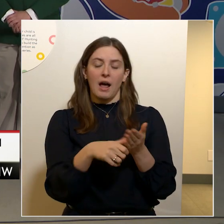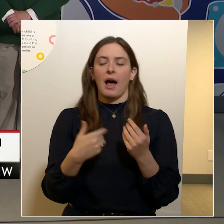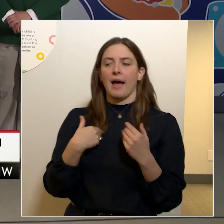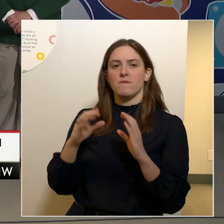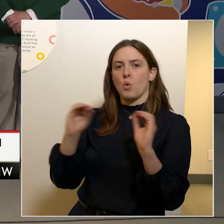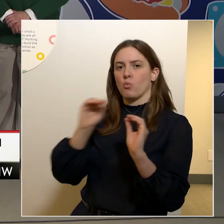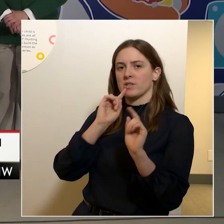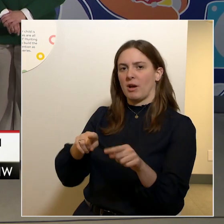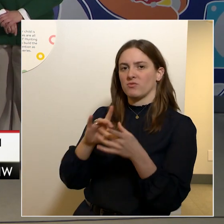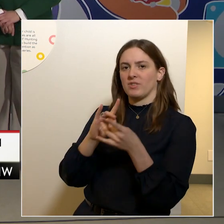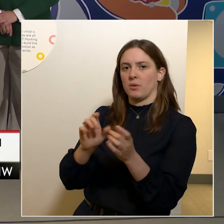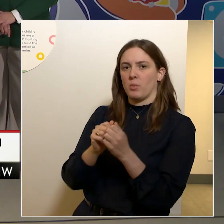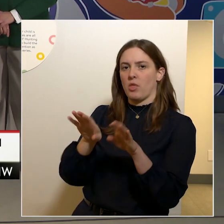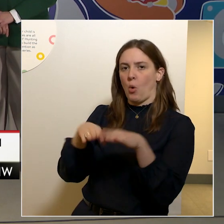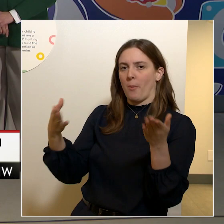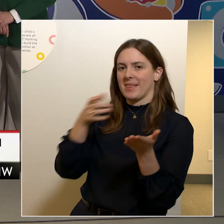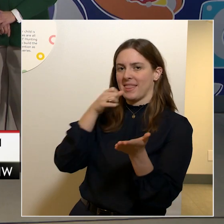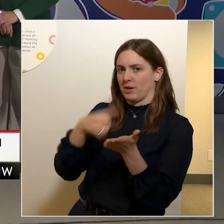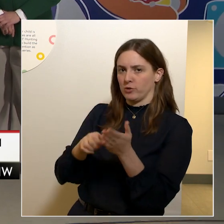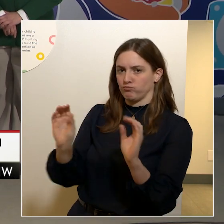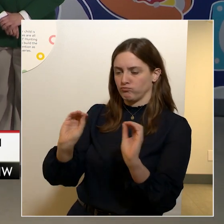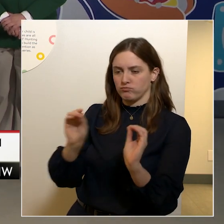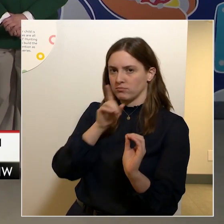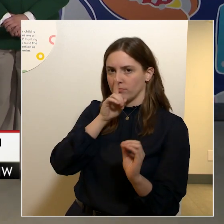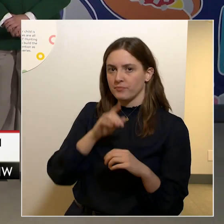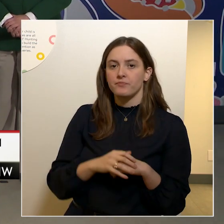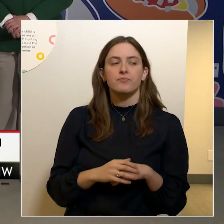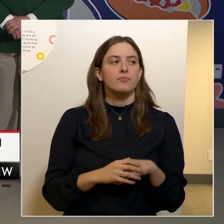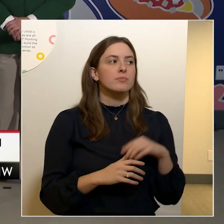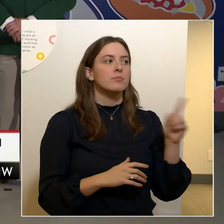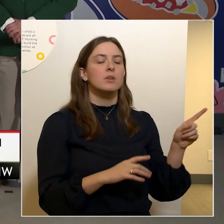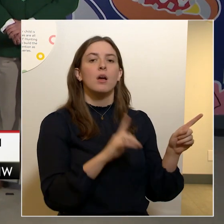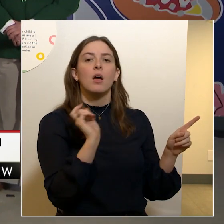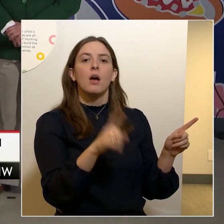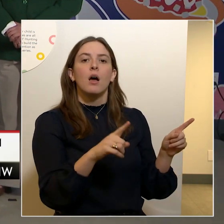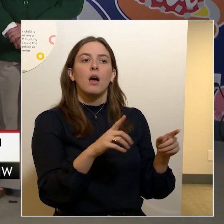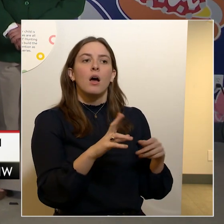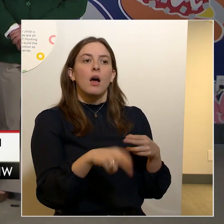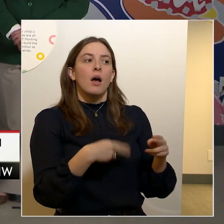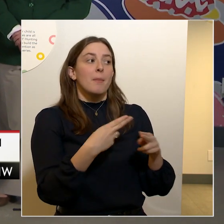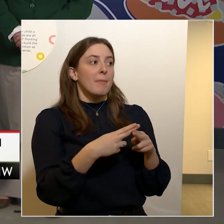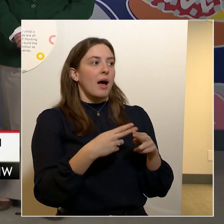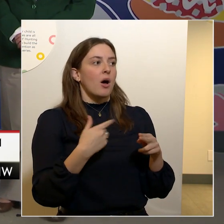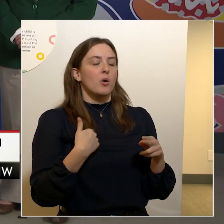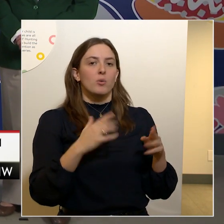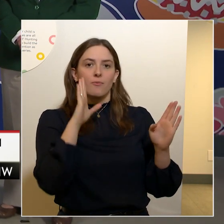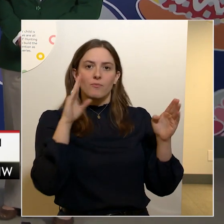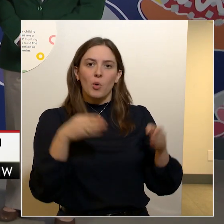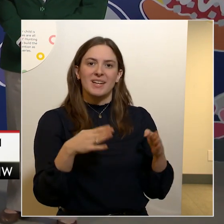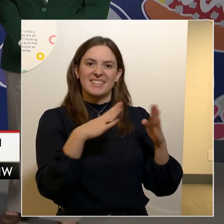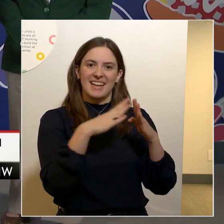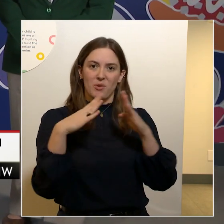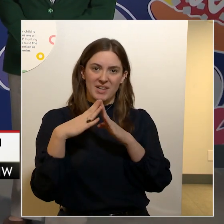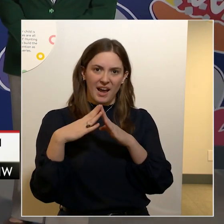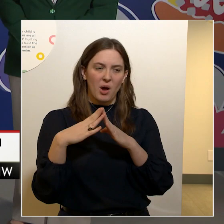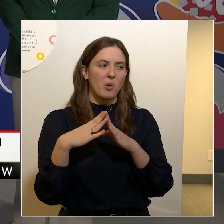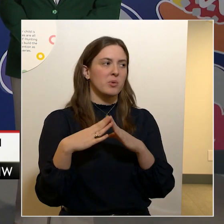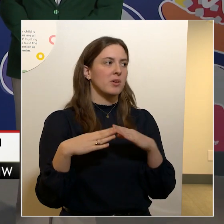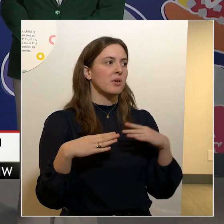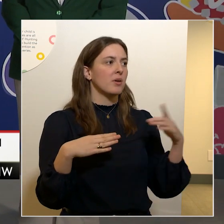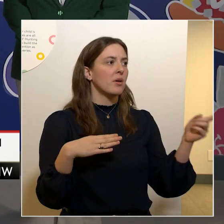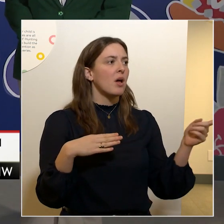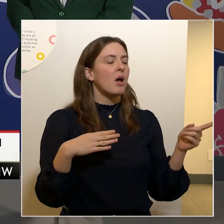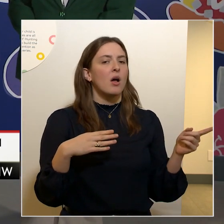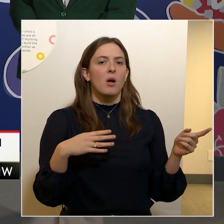Yes. Hey, Mayor, I just wanted to ask about this. I mean, obviously there are concerns with Fannie Mae leaving downtown and what was just mentioned. Is this kind of a way to